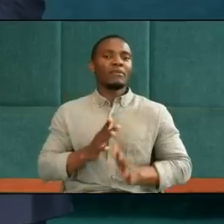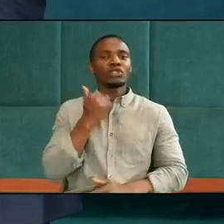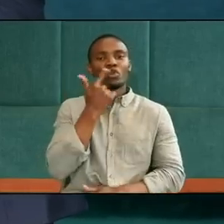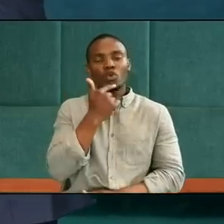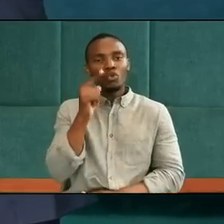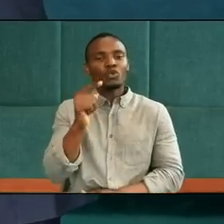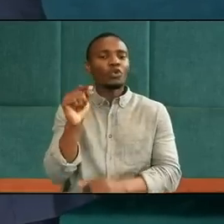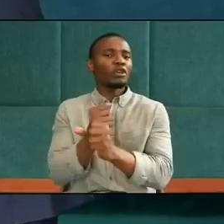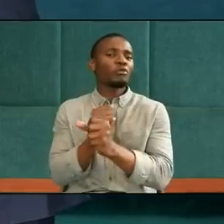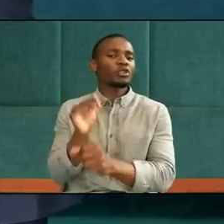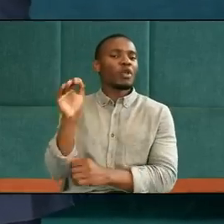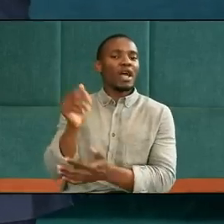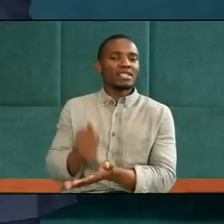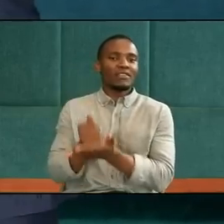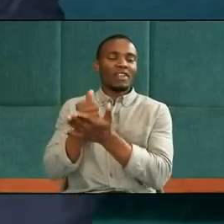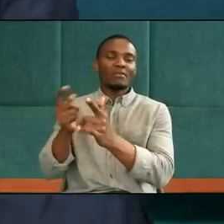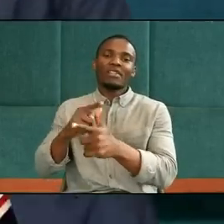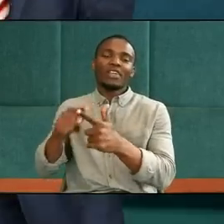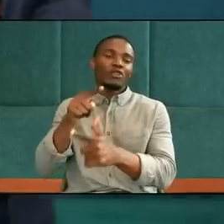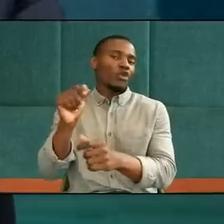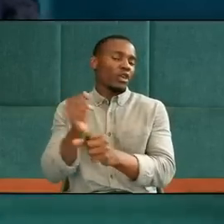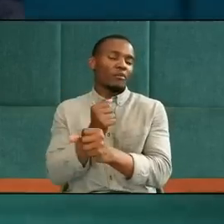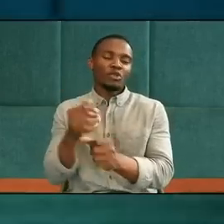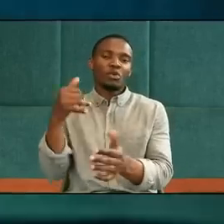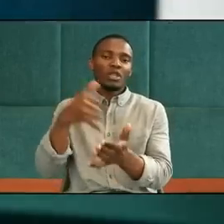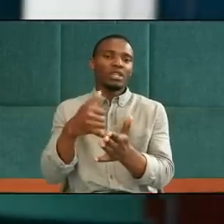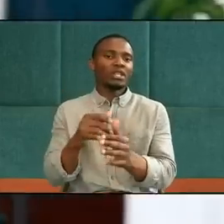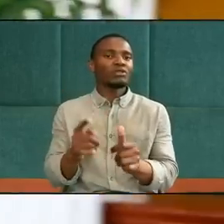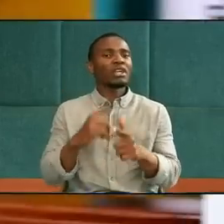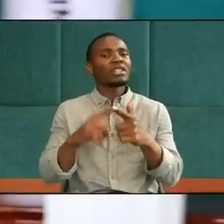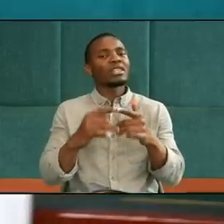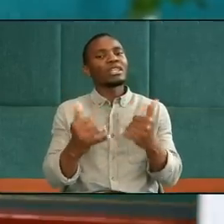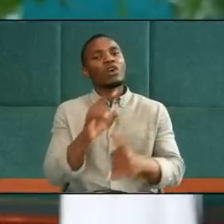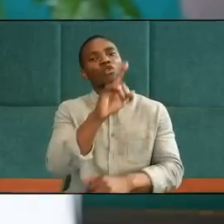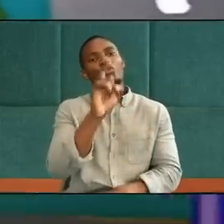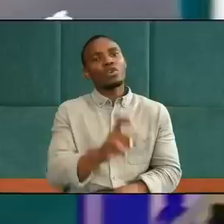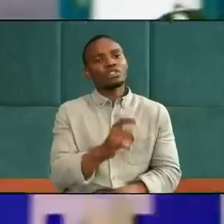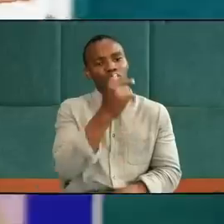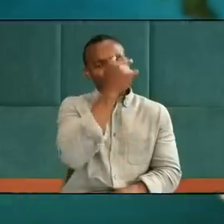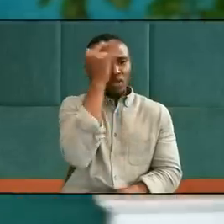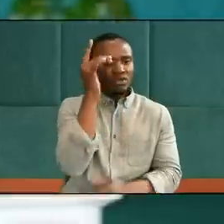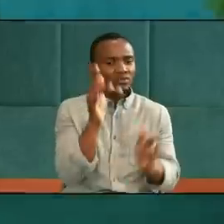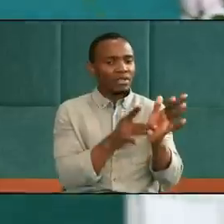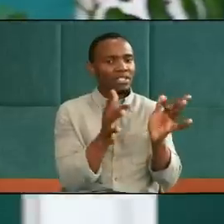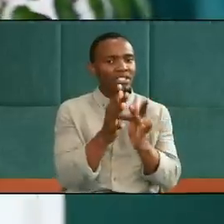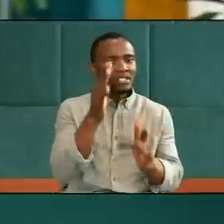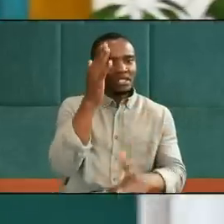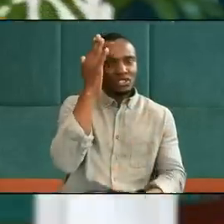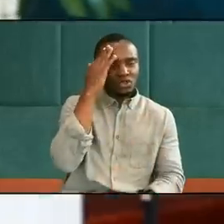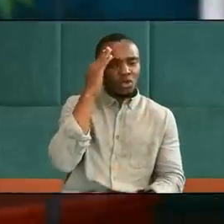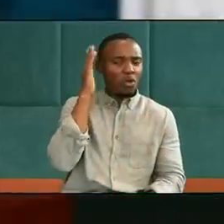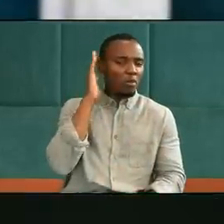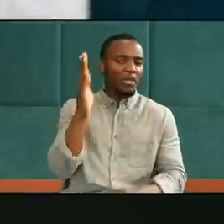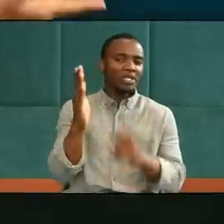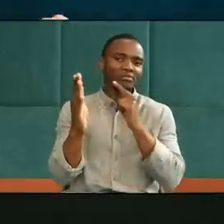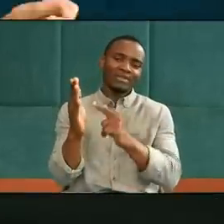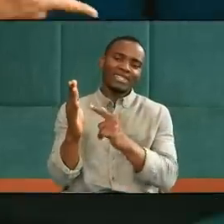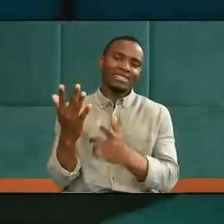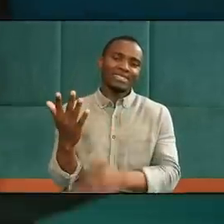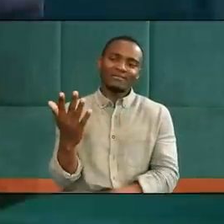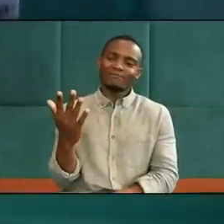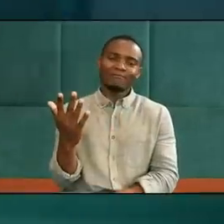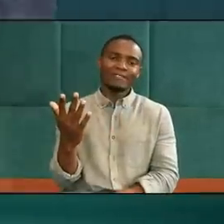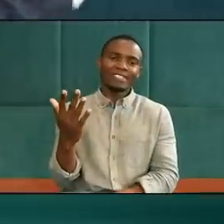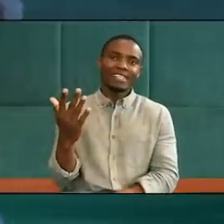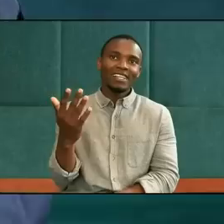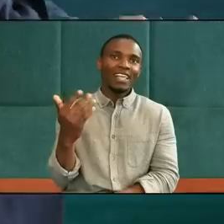in trouble, you would not put Peter on the team. And the question then, since Jesus knew that Peter was such a